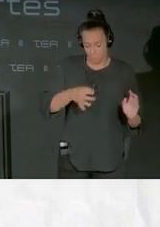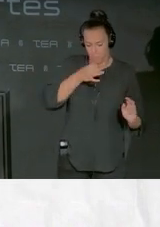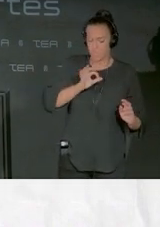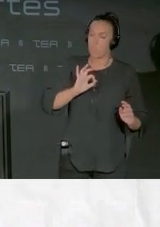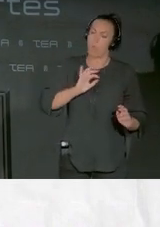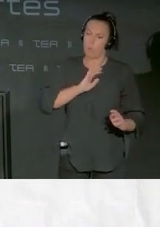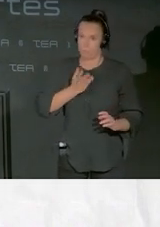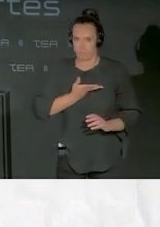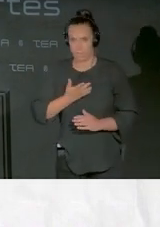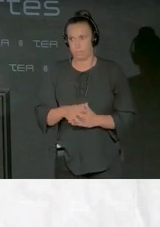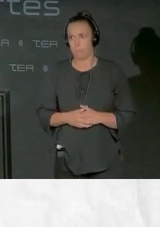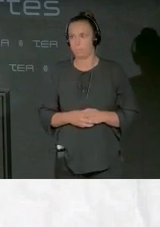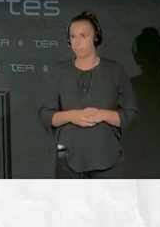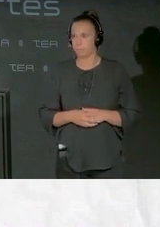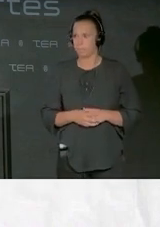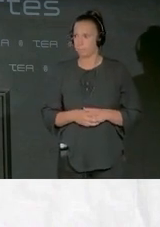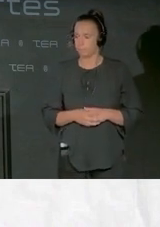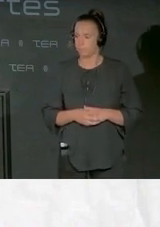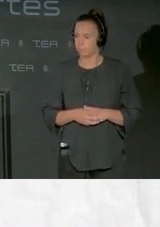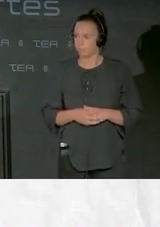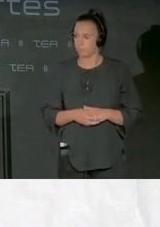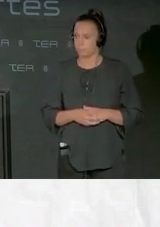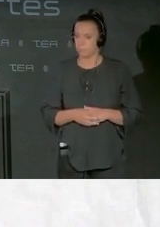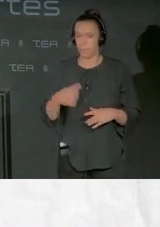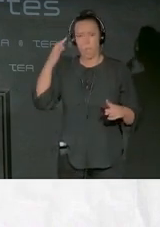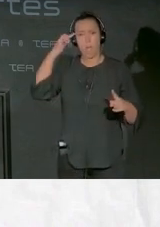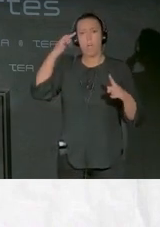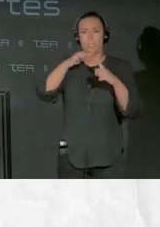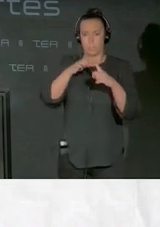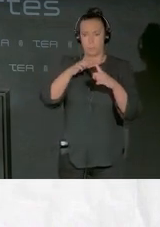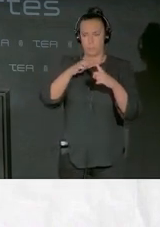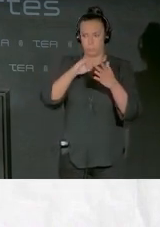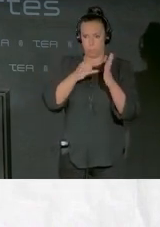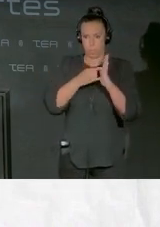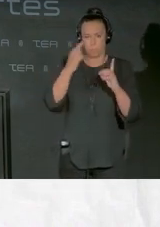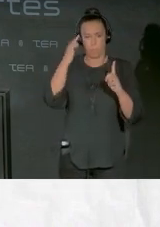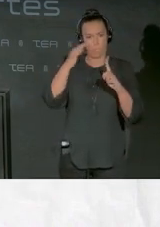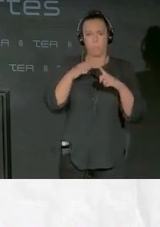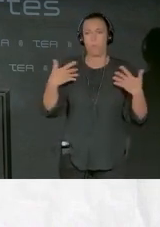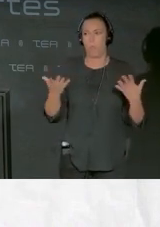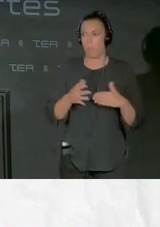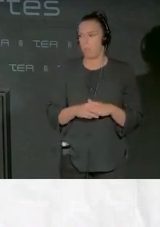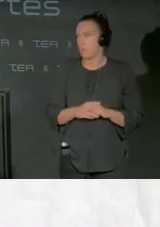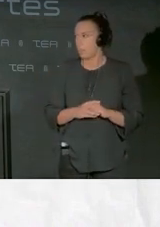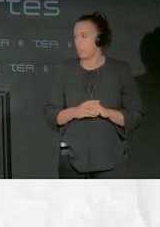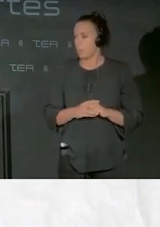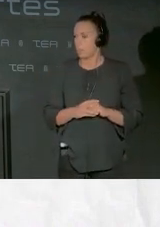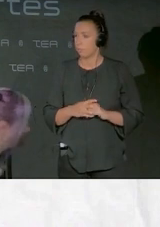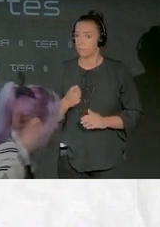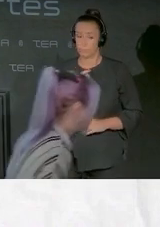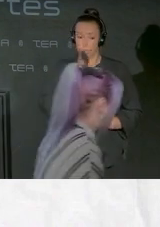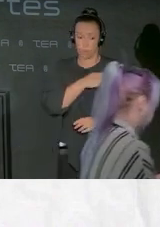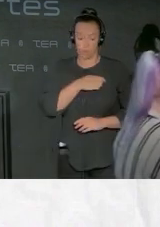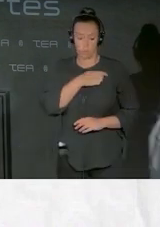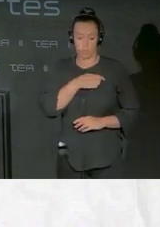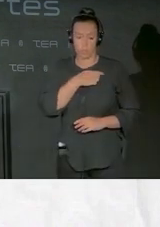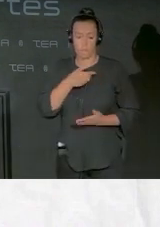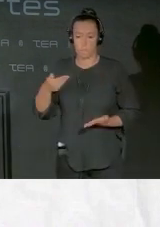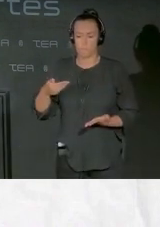So briefly in terms of the aims, so we were commissioned to really look at four main areas.